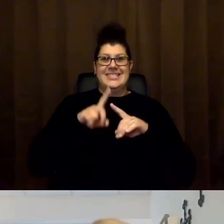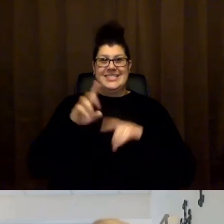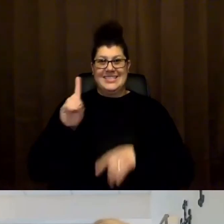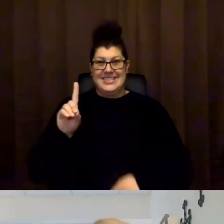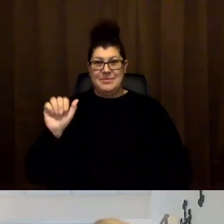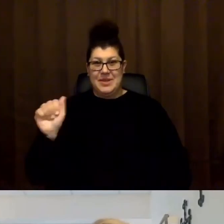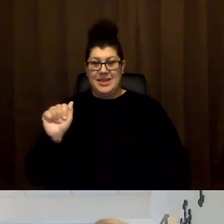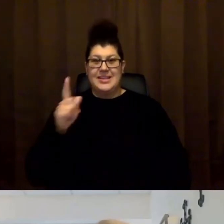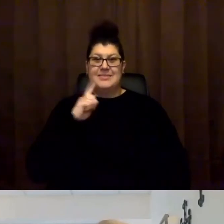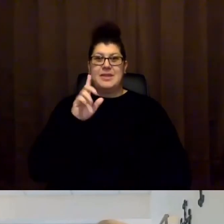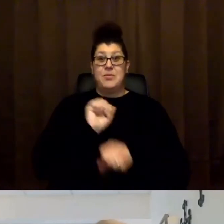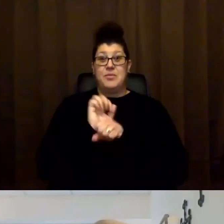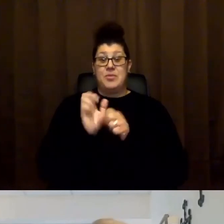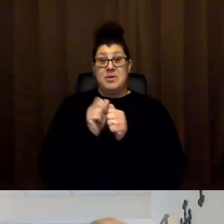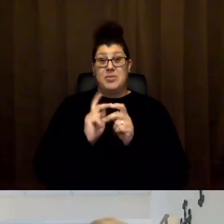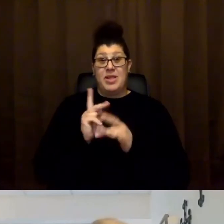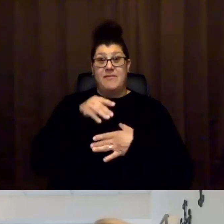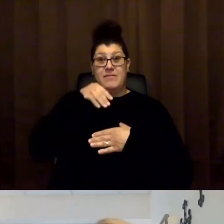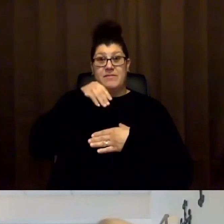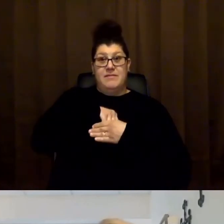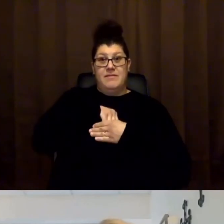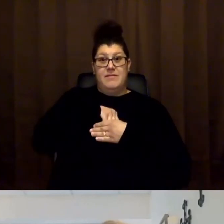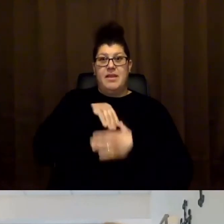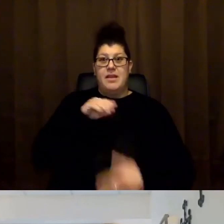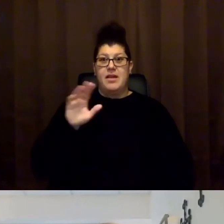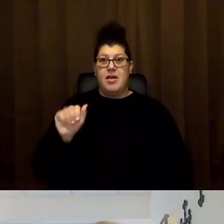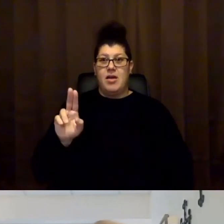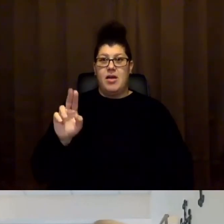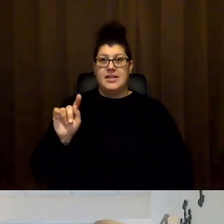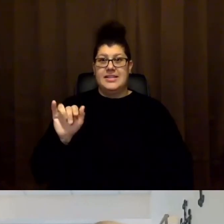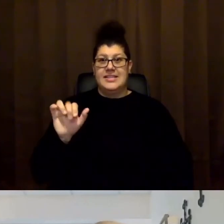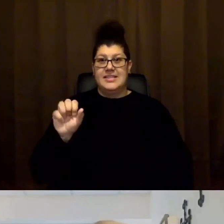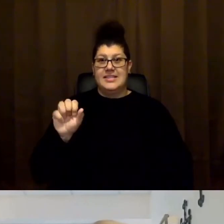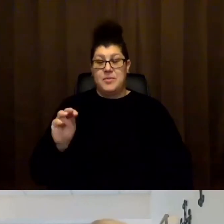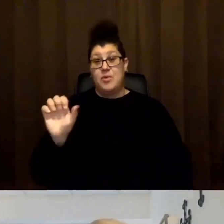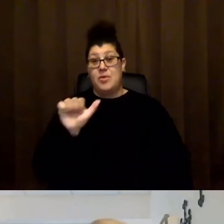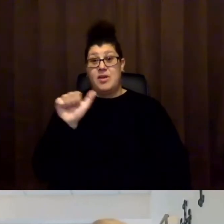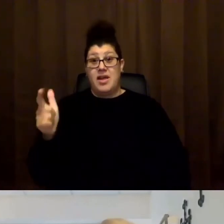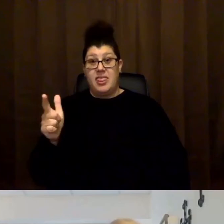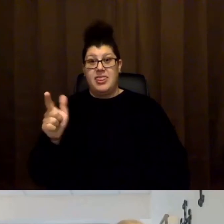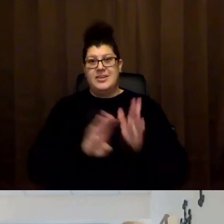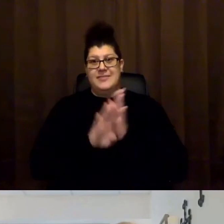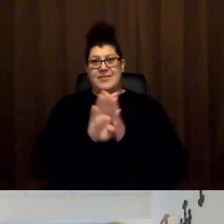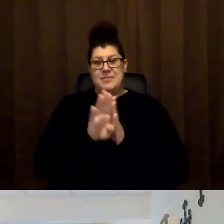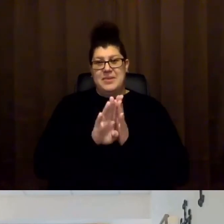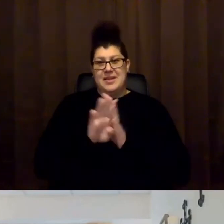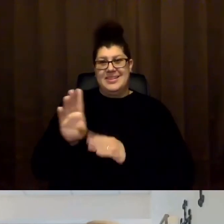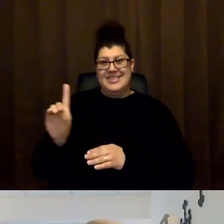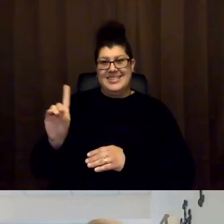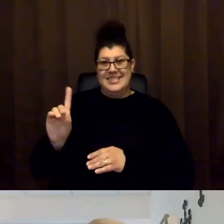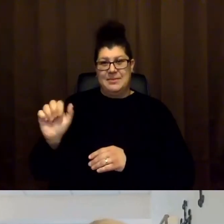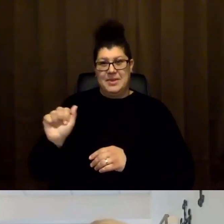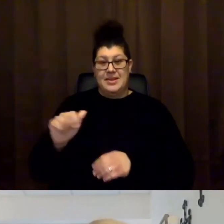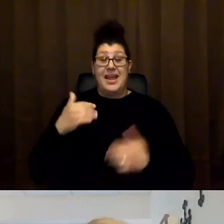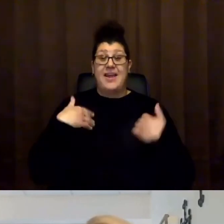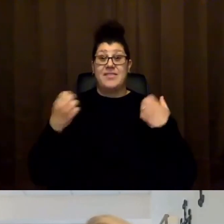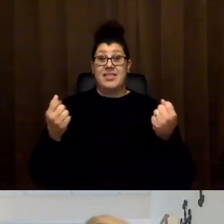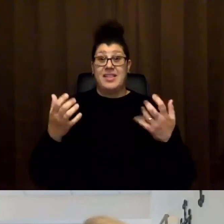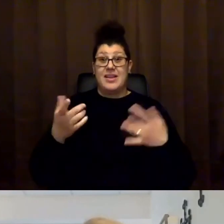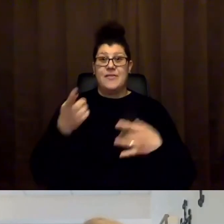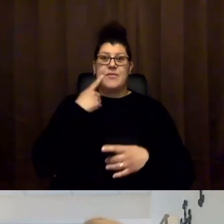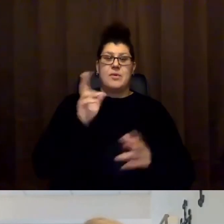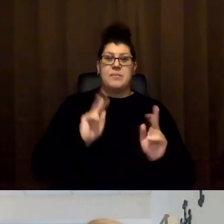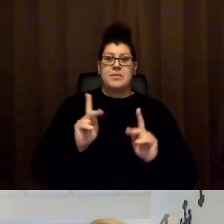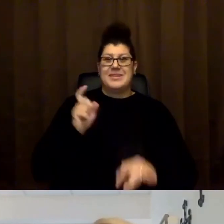with people on the spectrum and with developmental disabilities. We also have some specialties here of PTSD,